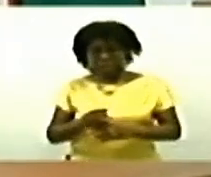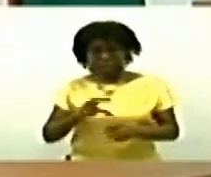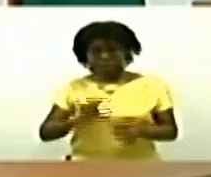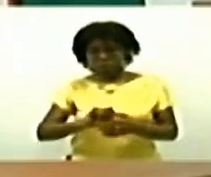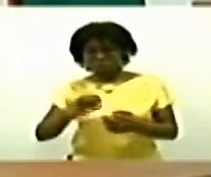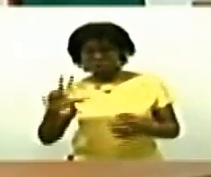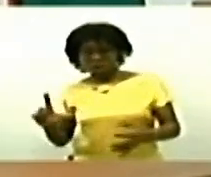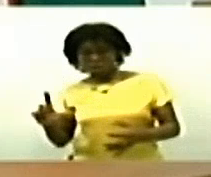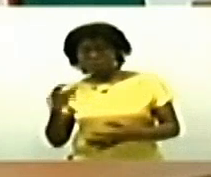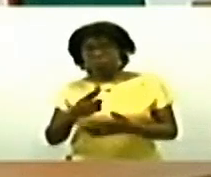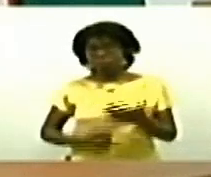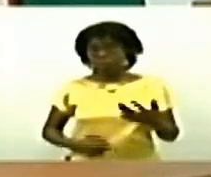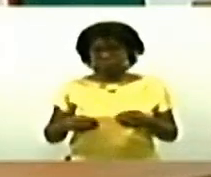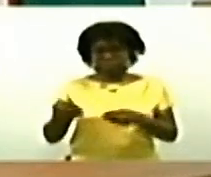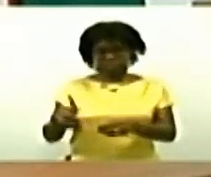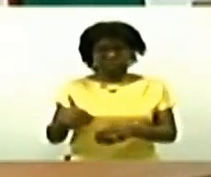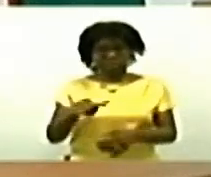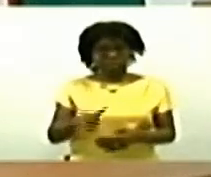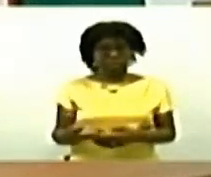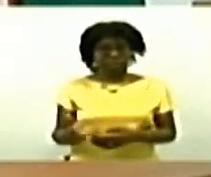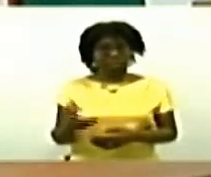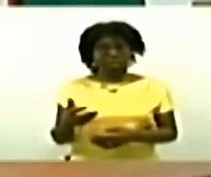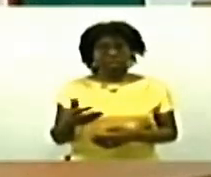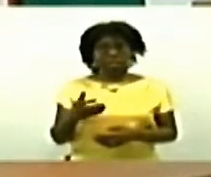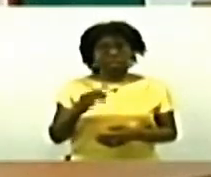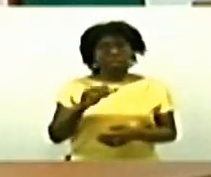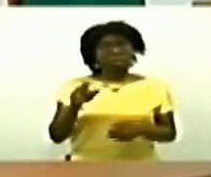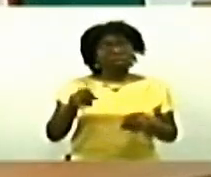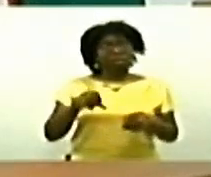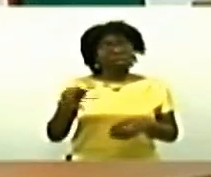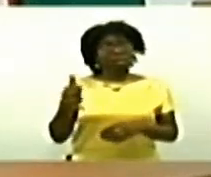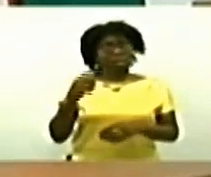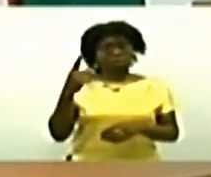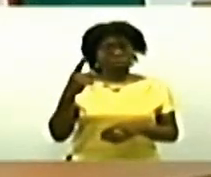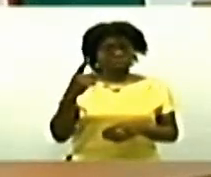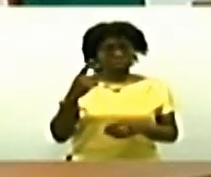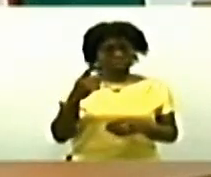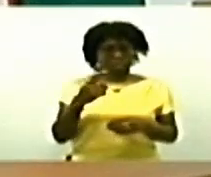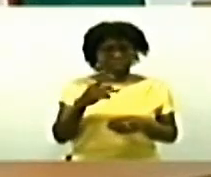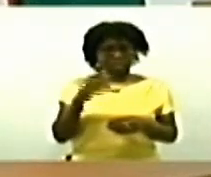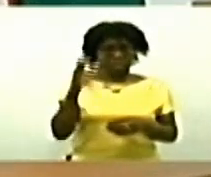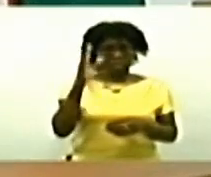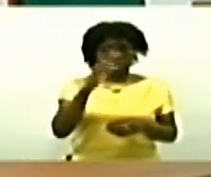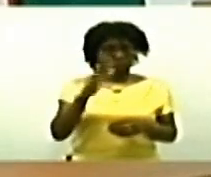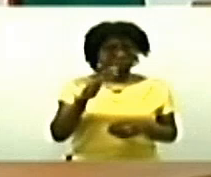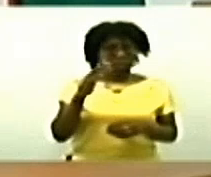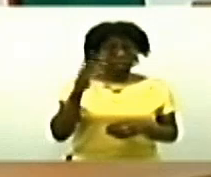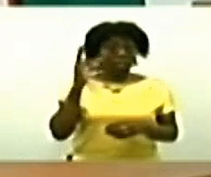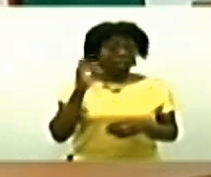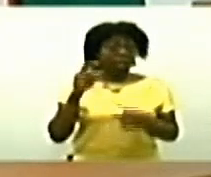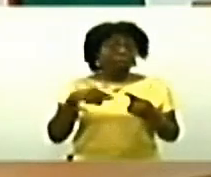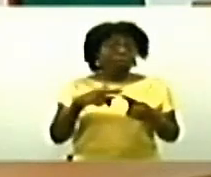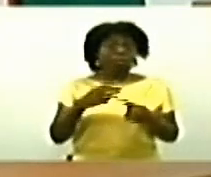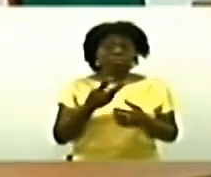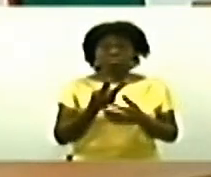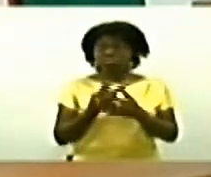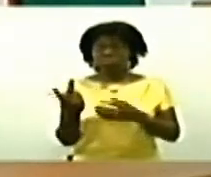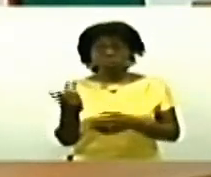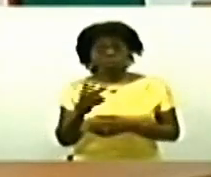lock that was put. There was another unseemly incident, and I haven't heard the destiny of either of